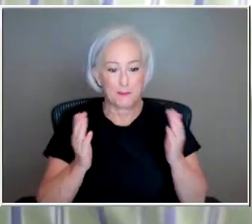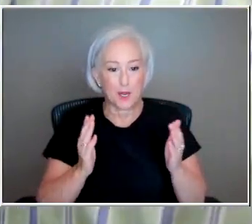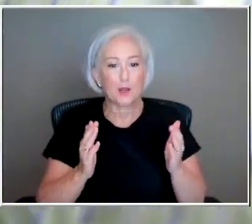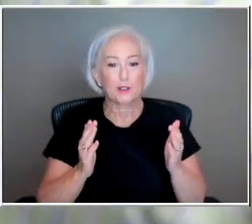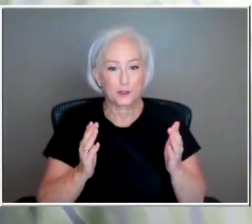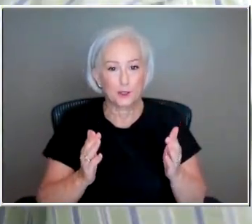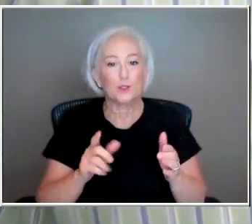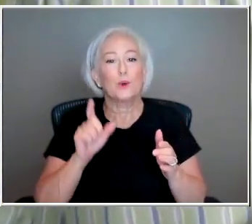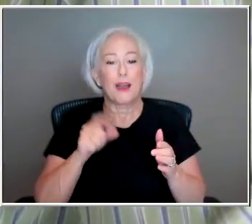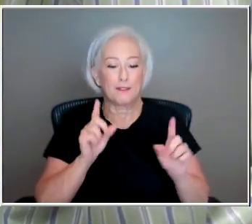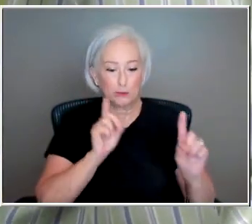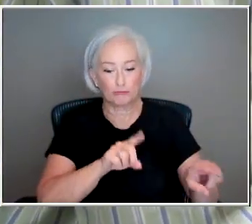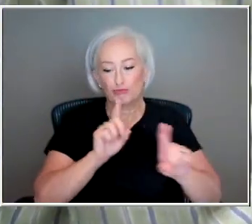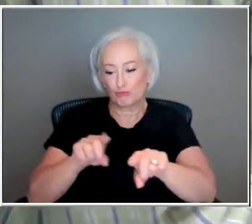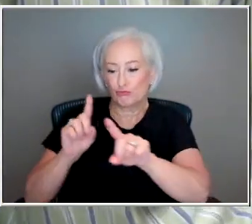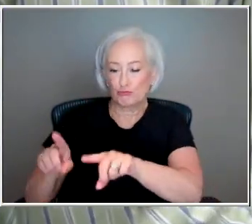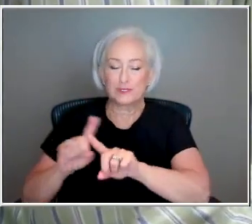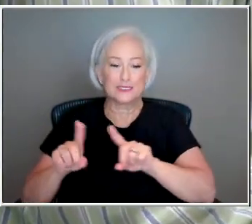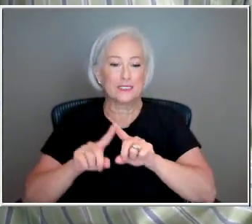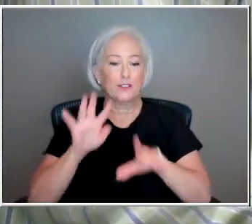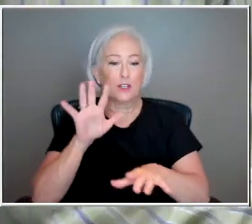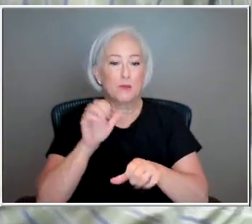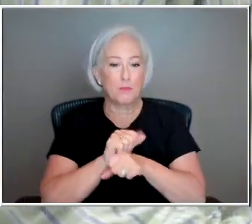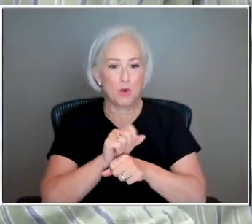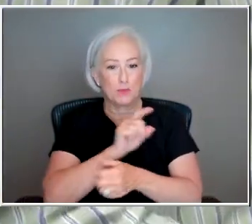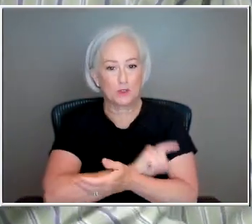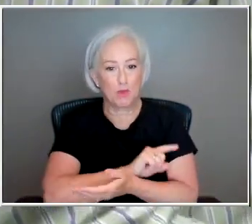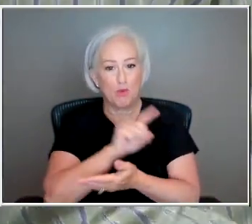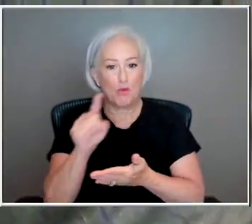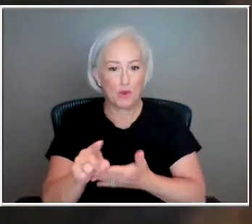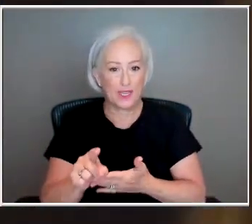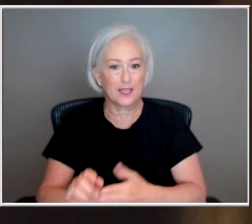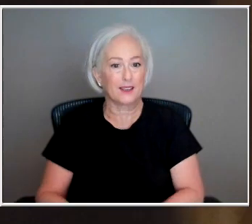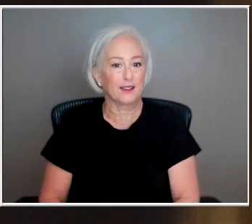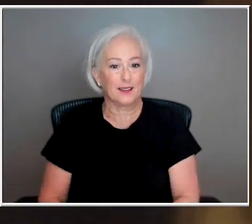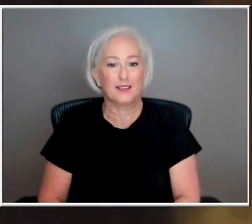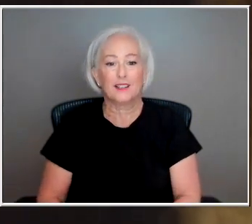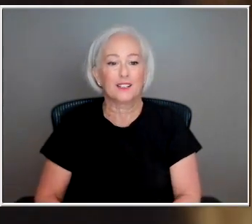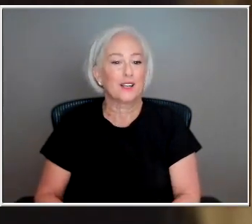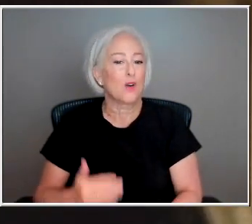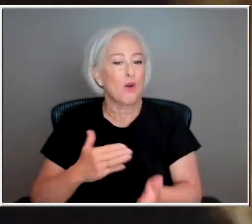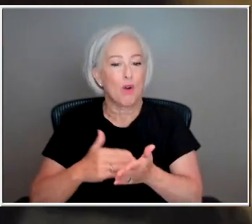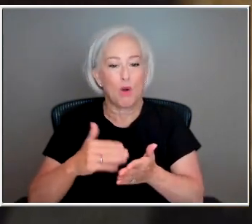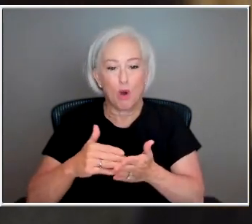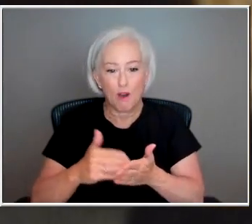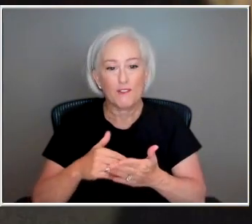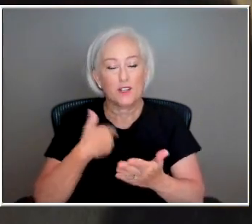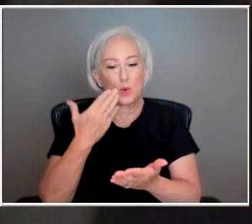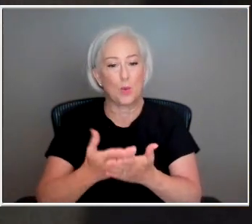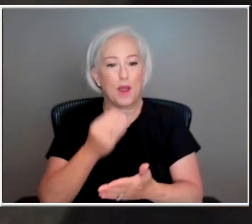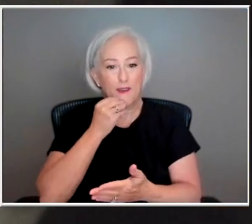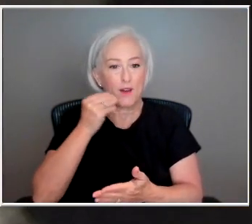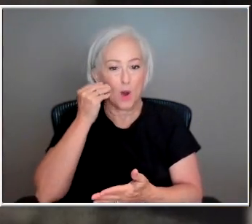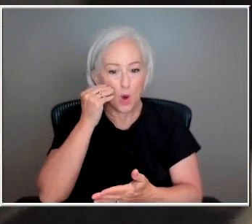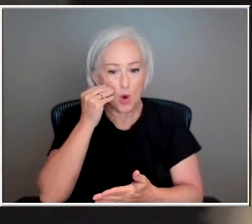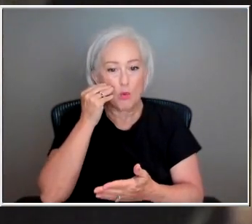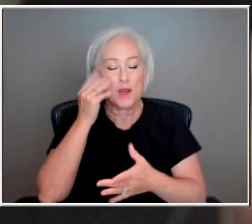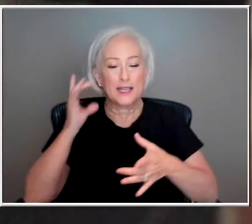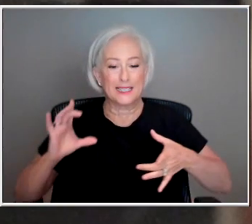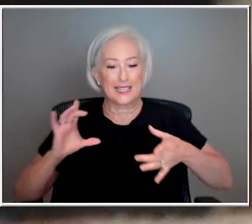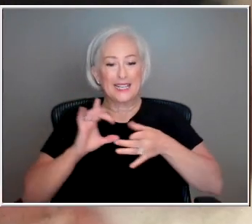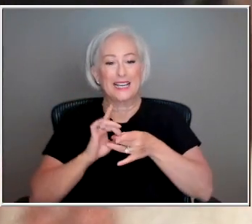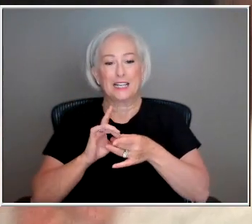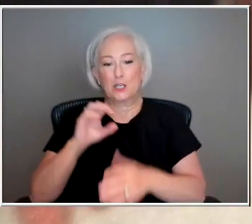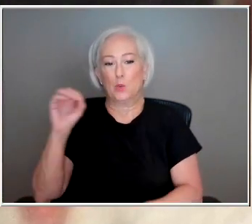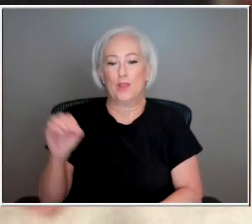because, like Lisa said, when she got home, she was hooked up to oxygen, 2 different monitors. She wasn't very mobile, even around